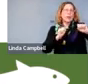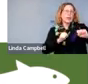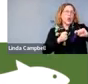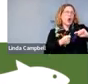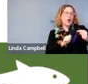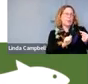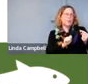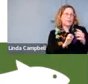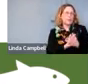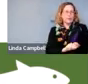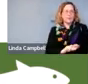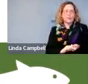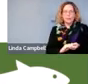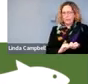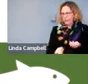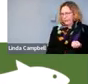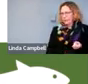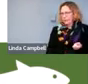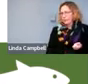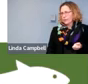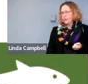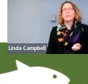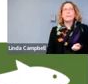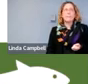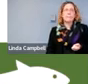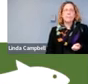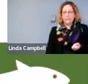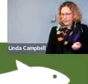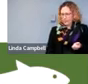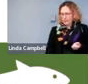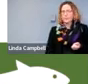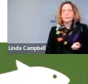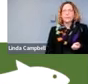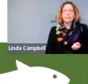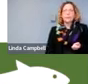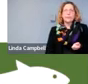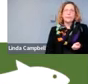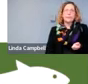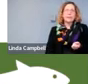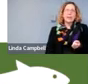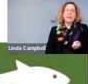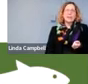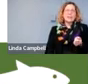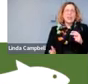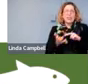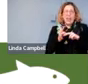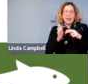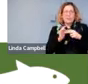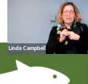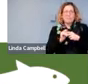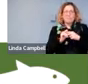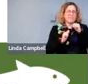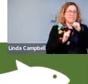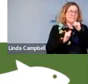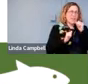organisms that reproduce or grow that can then harm their new system they're introduced to.